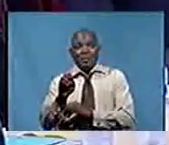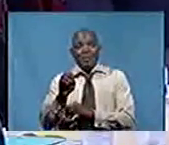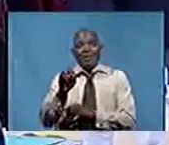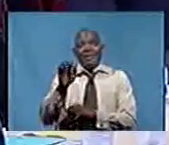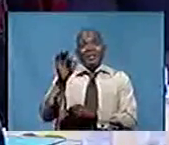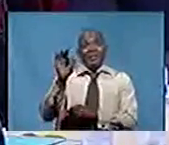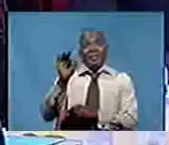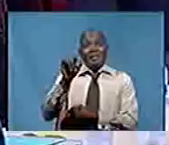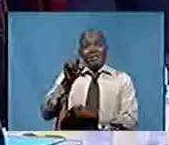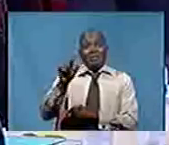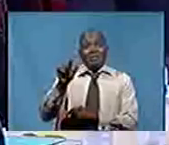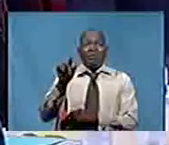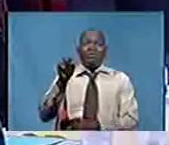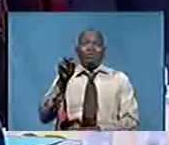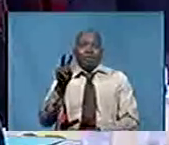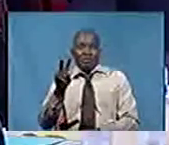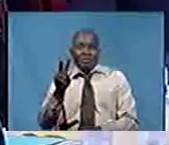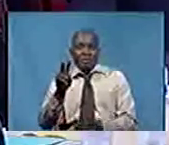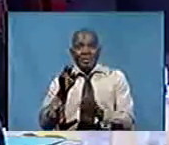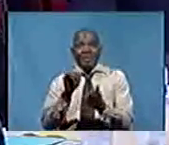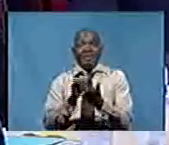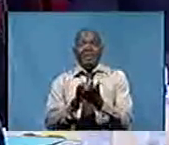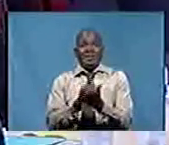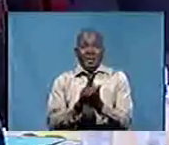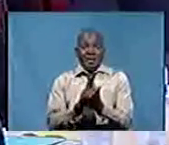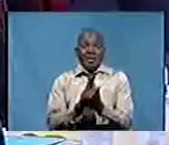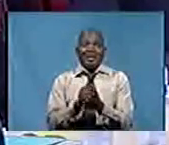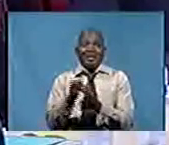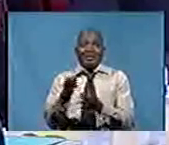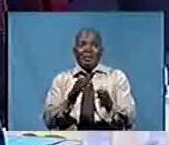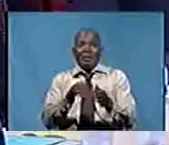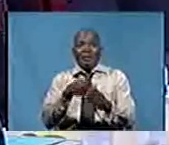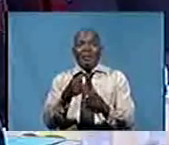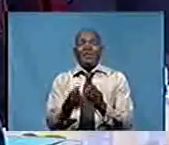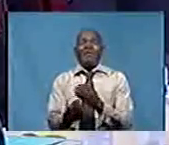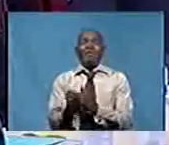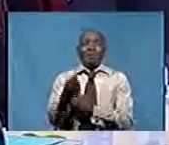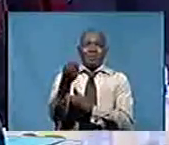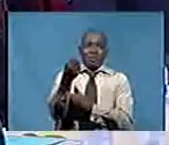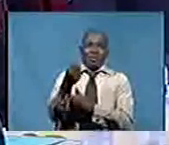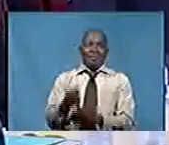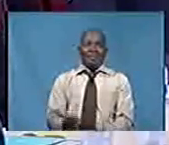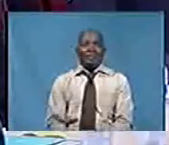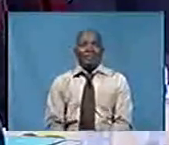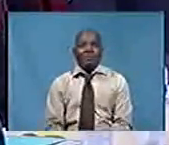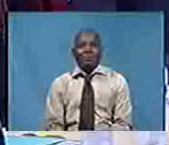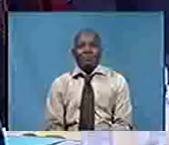which makes the exercise of that power almost arbitrary.